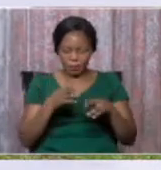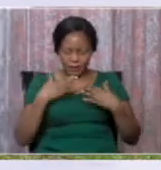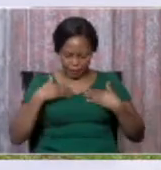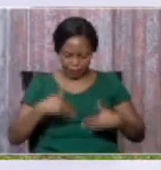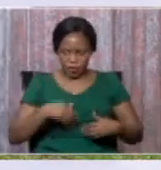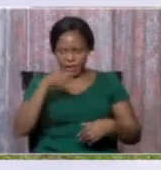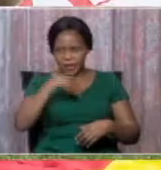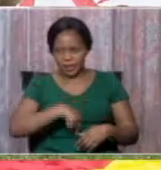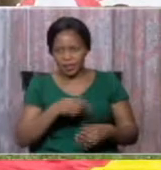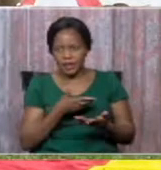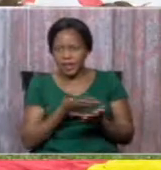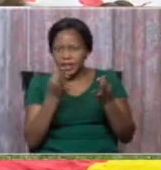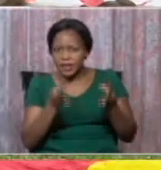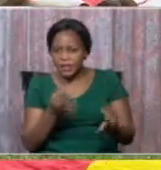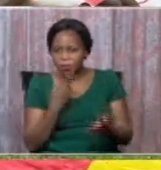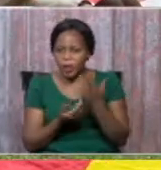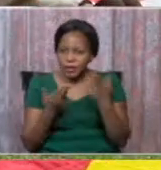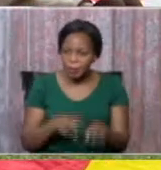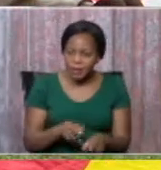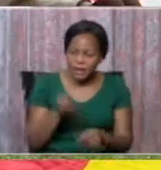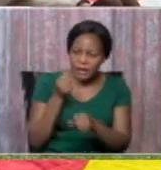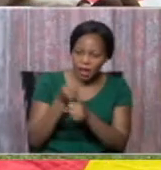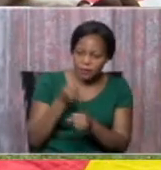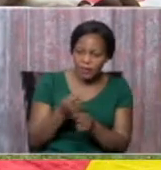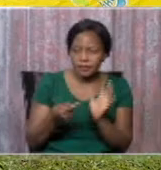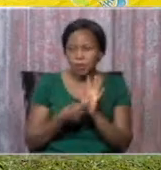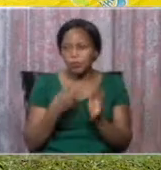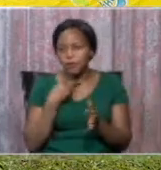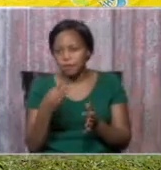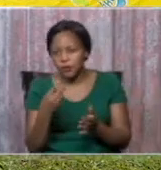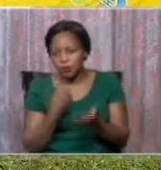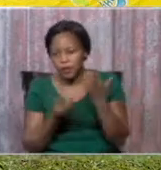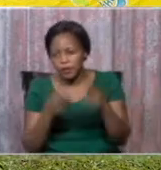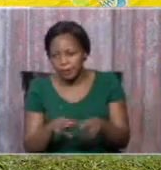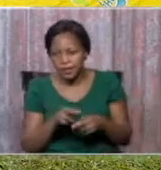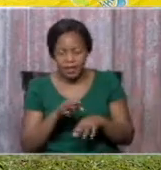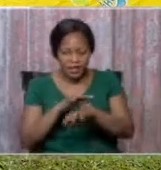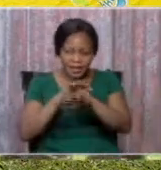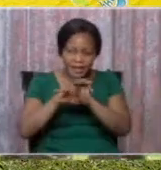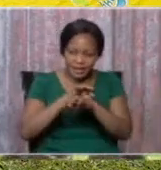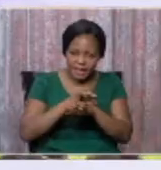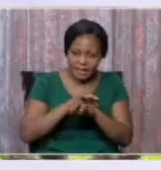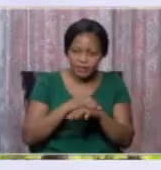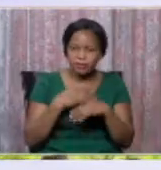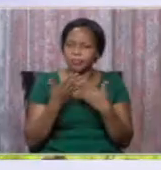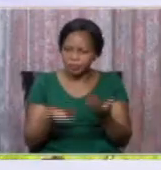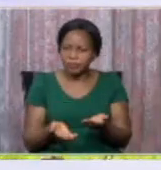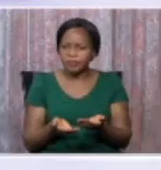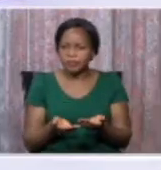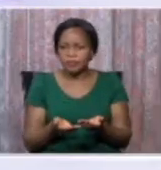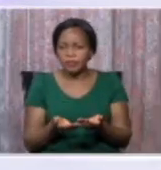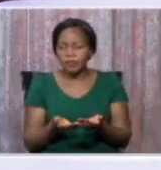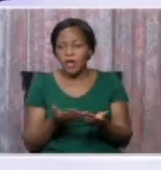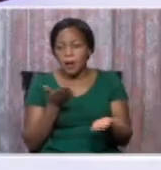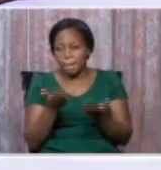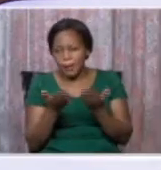to write them on the side. But there are some, oh, excellent. Hair under the armpits.